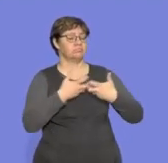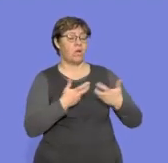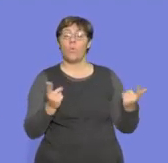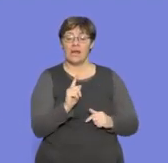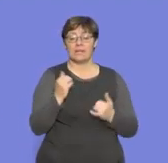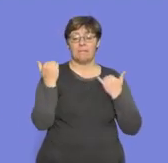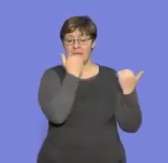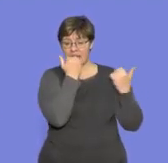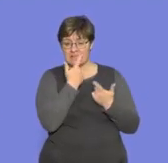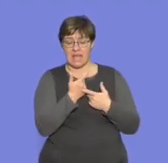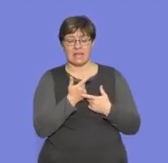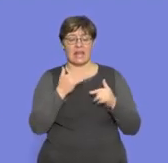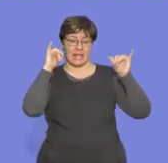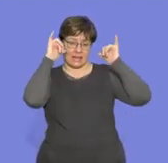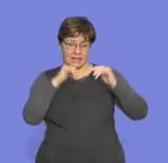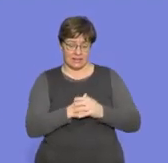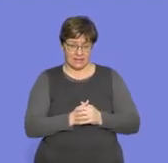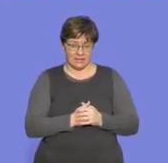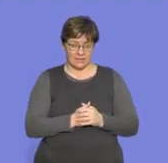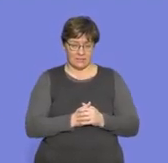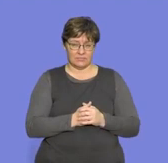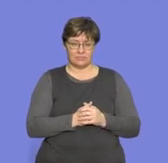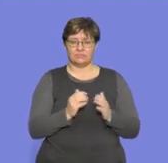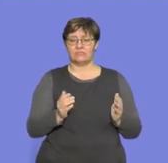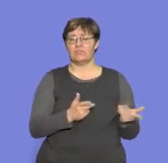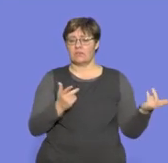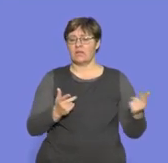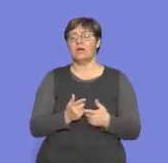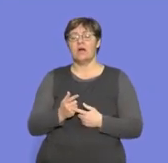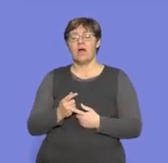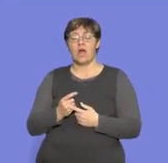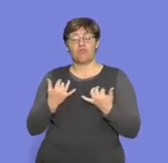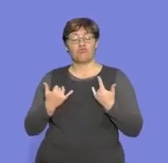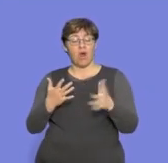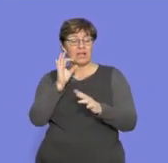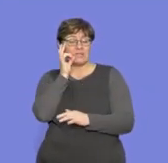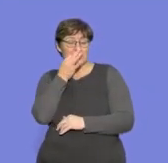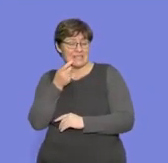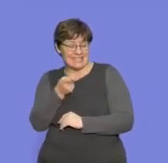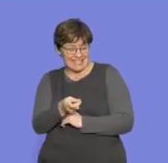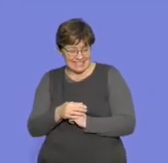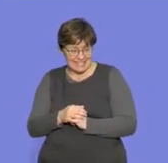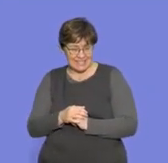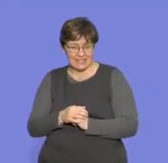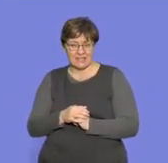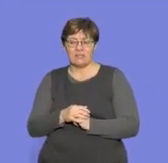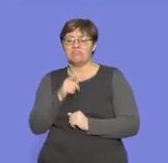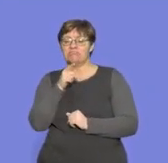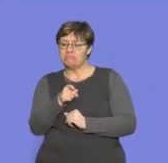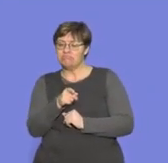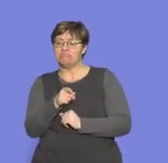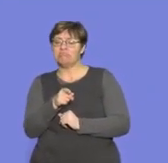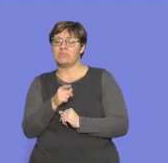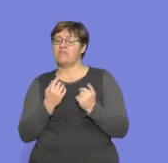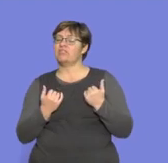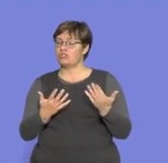as well as for cattle feeding. It's also known as the soot crust, sweet grass, and that is the vegetation that is typically enjoyed